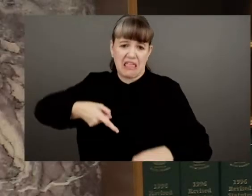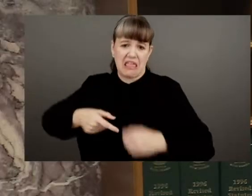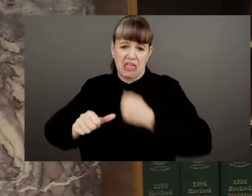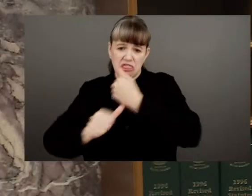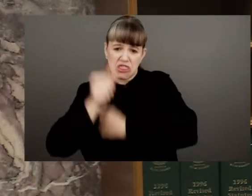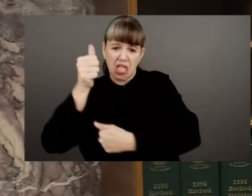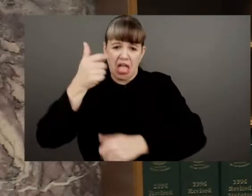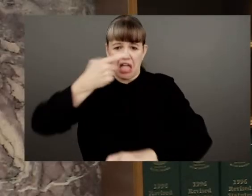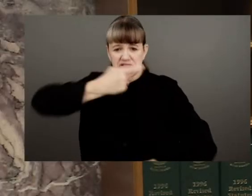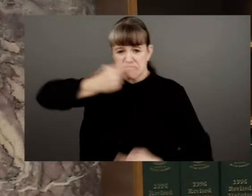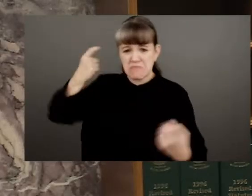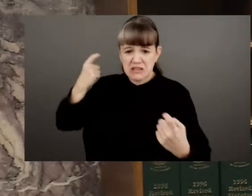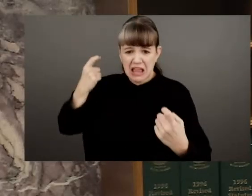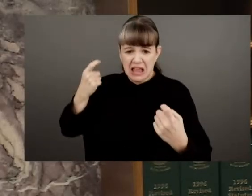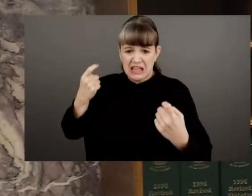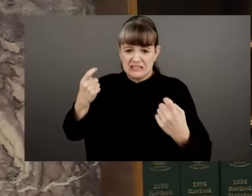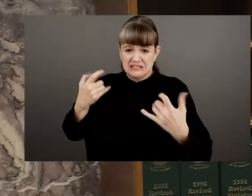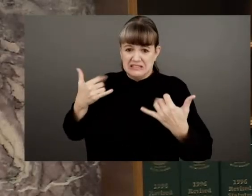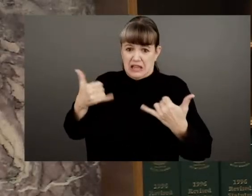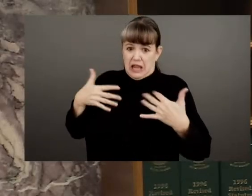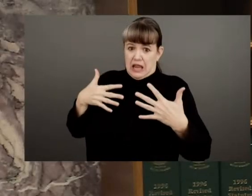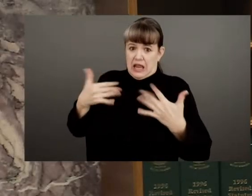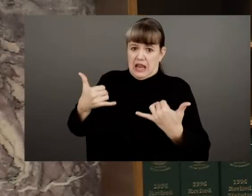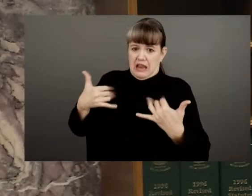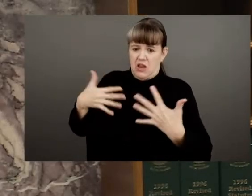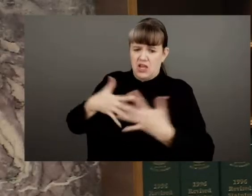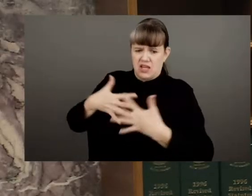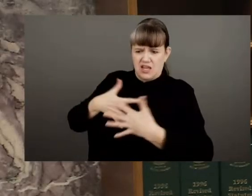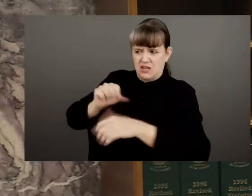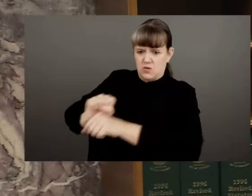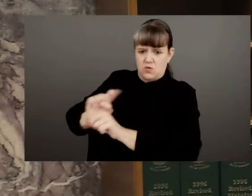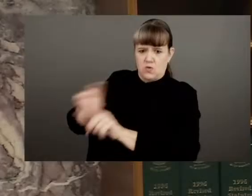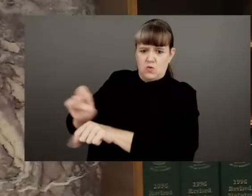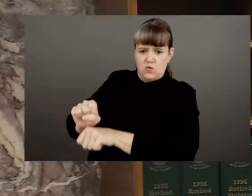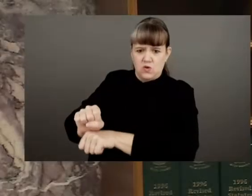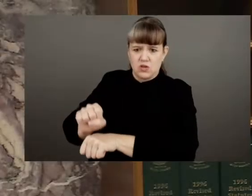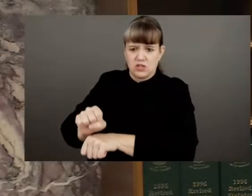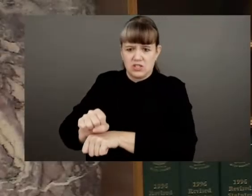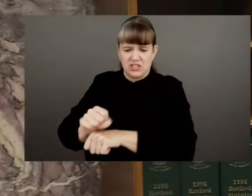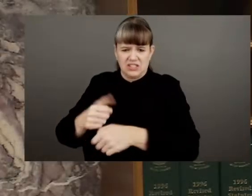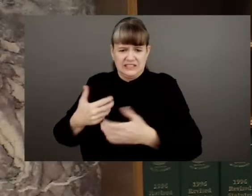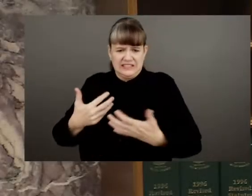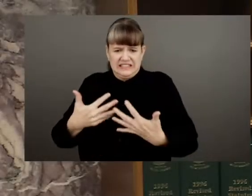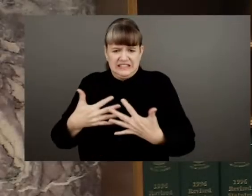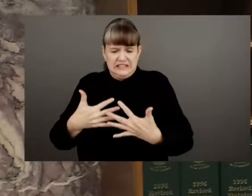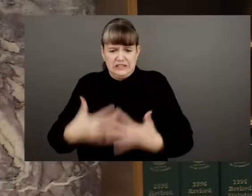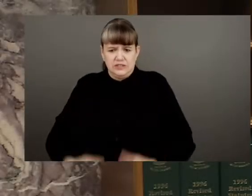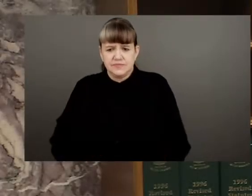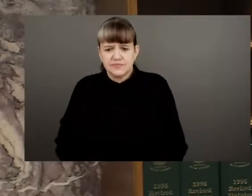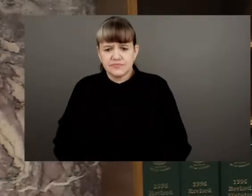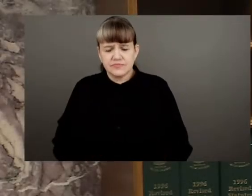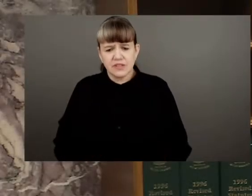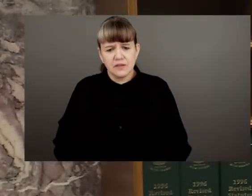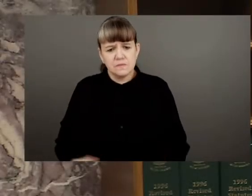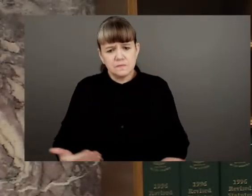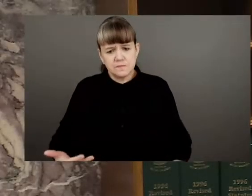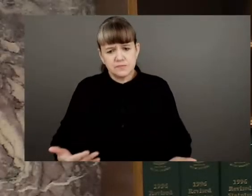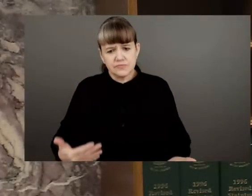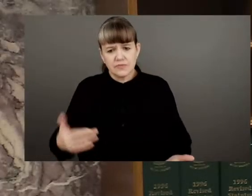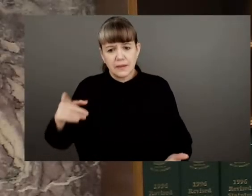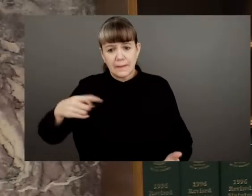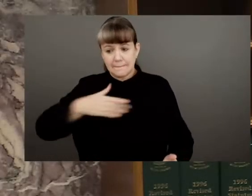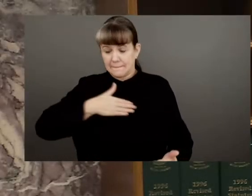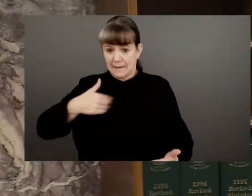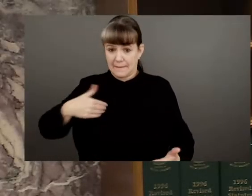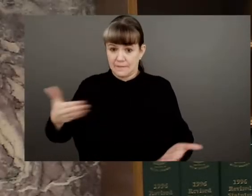So, as members of this House took that pledge, just 4 days later, A